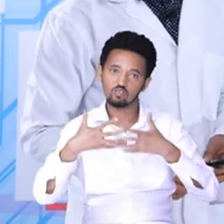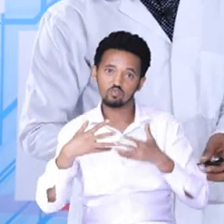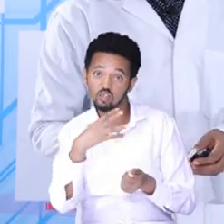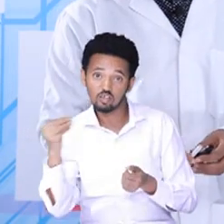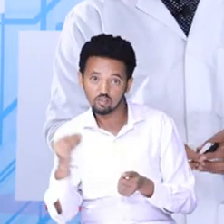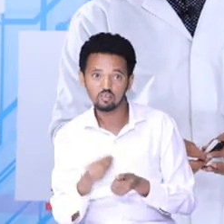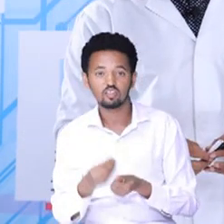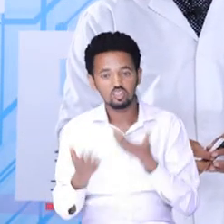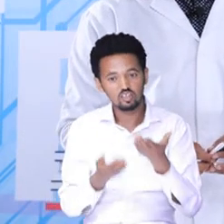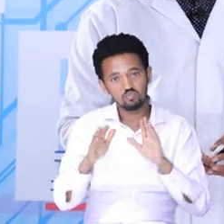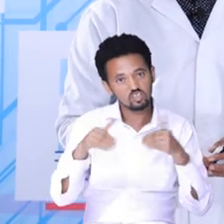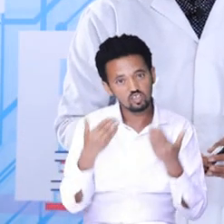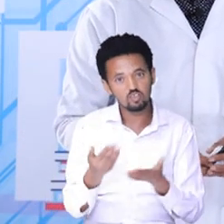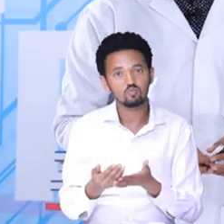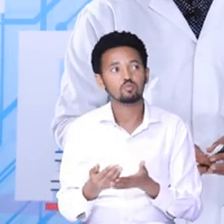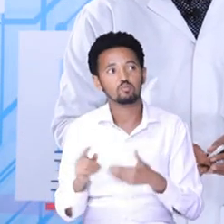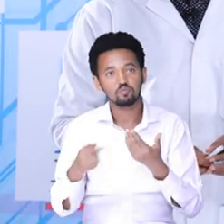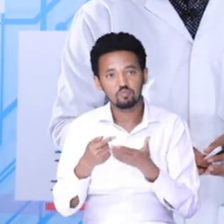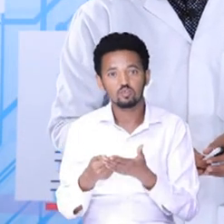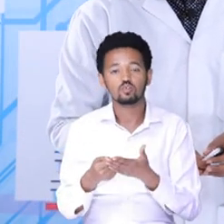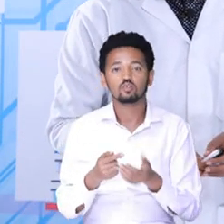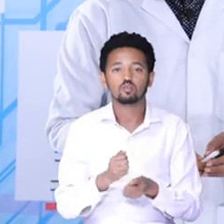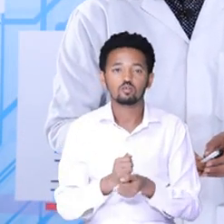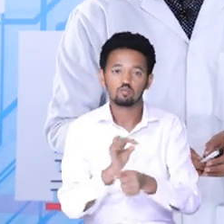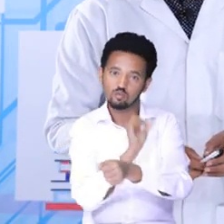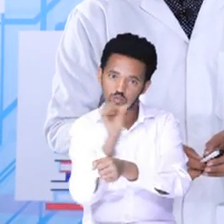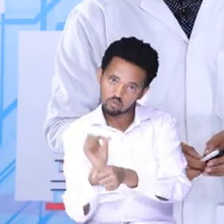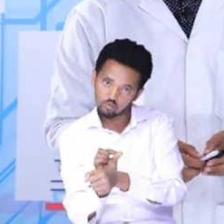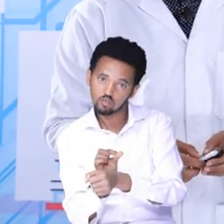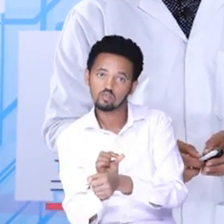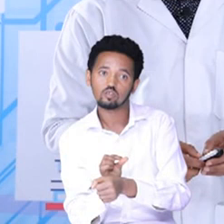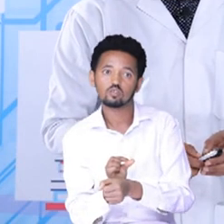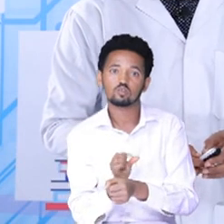and service-giving institutions in the country.